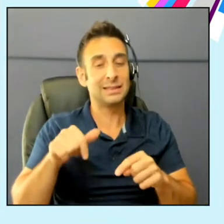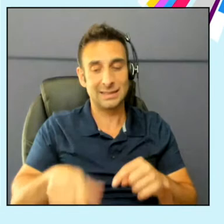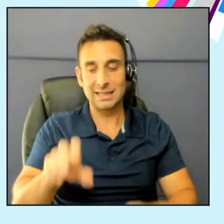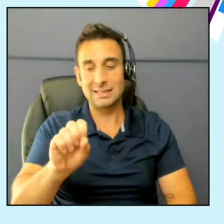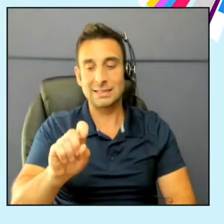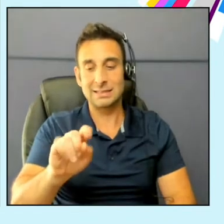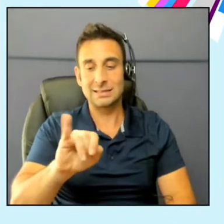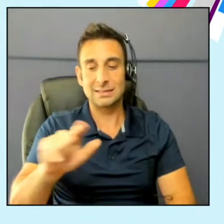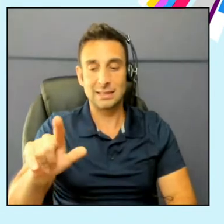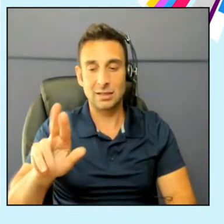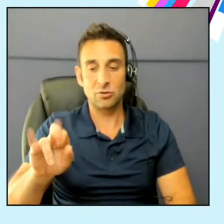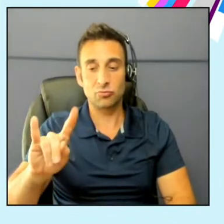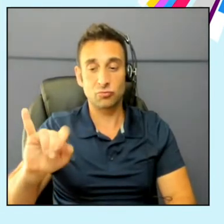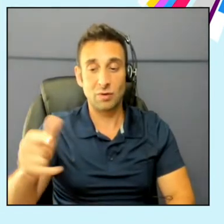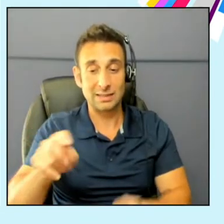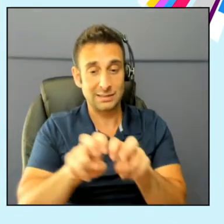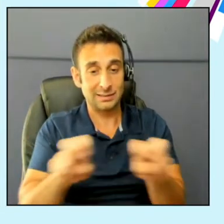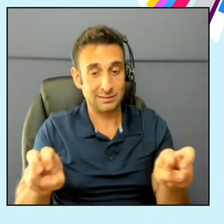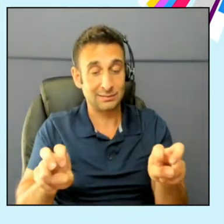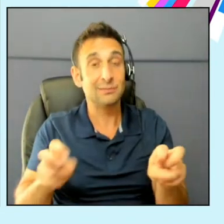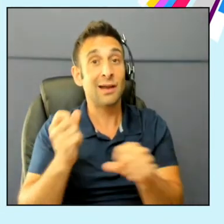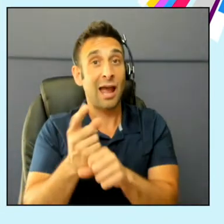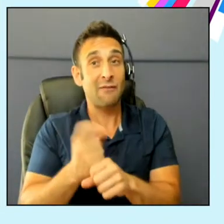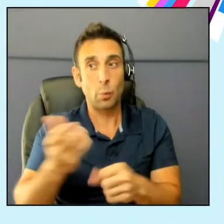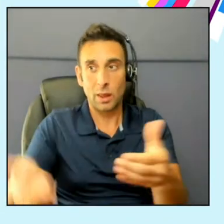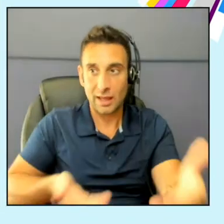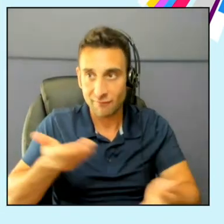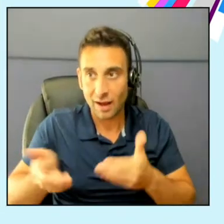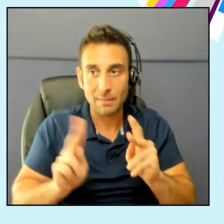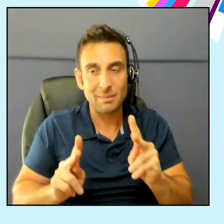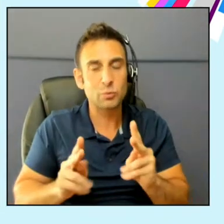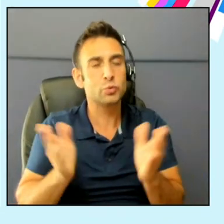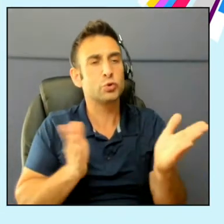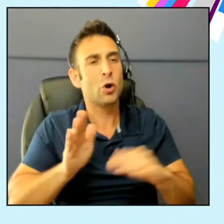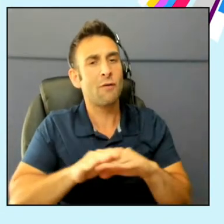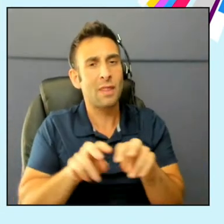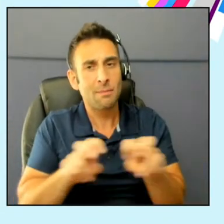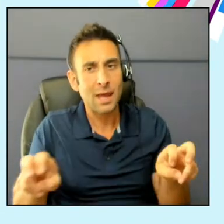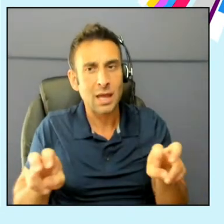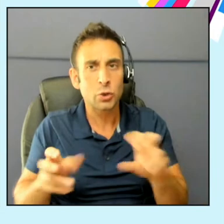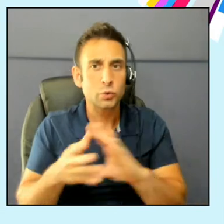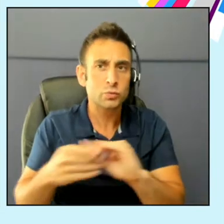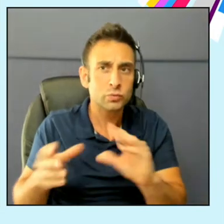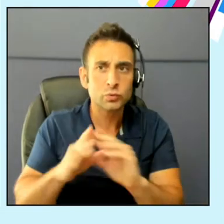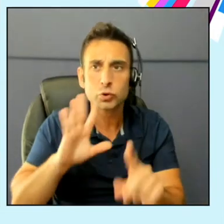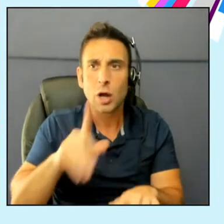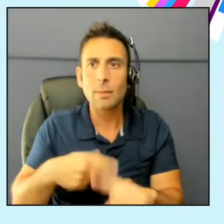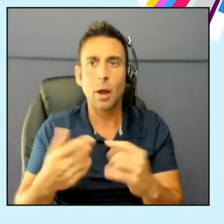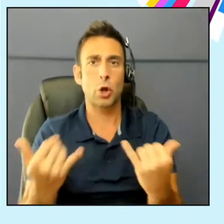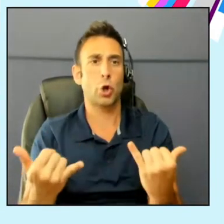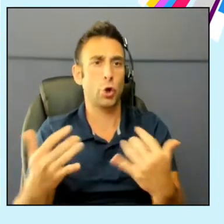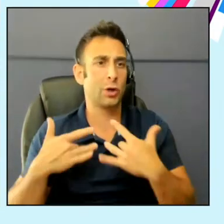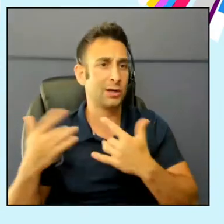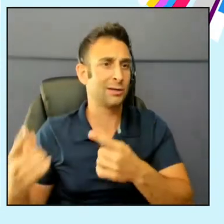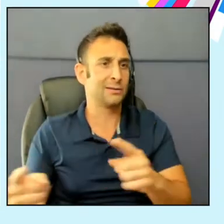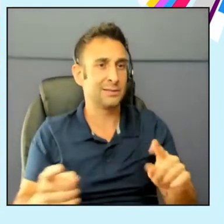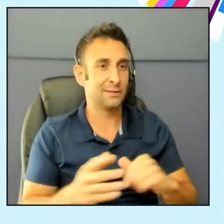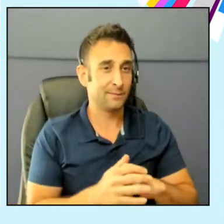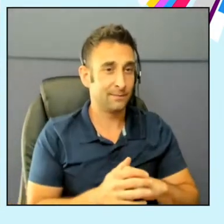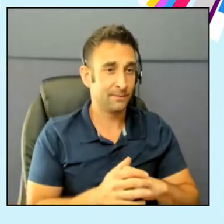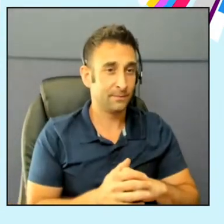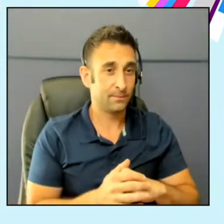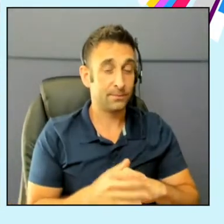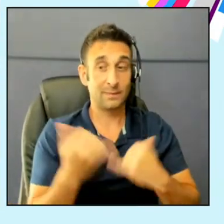and change makers to unpack queerness and the themes that speak most to the moment of time. This year, our conversation